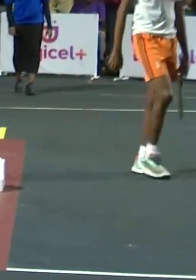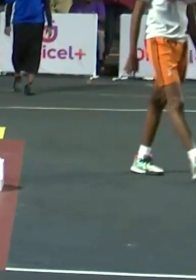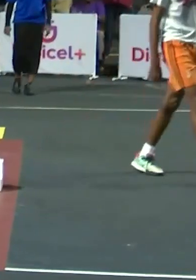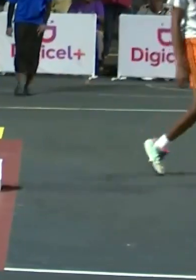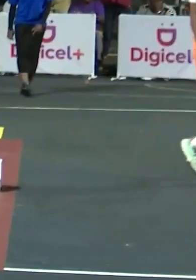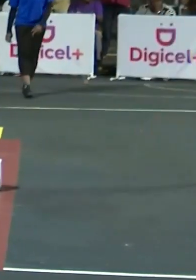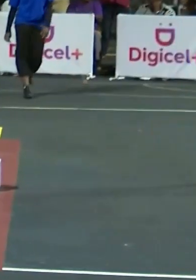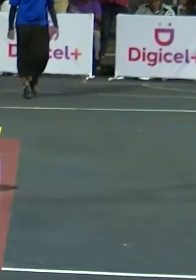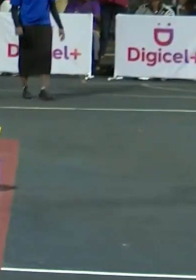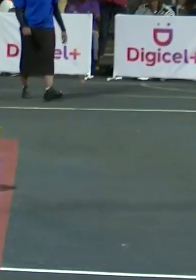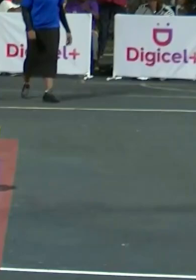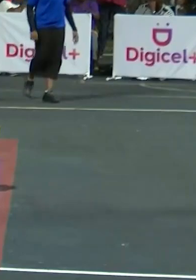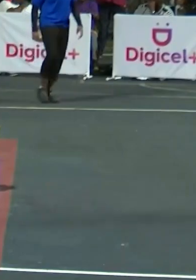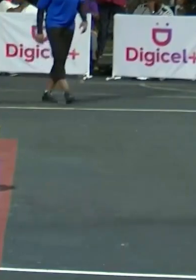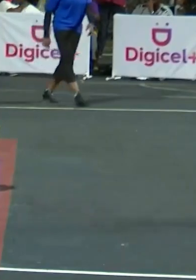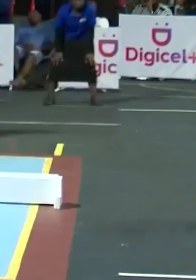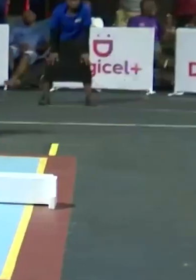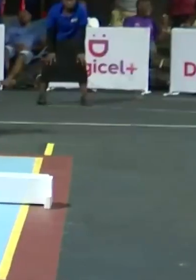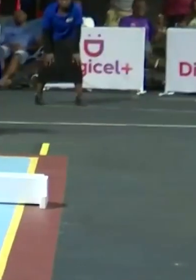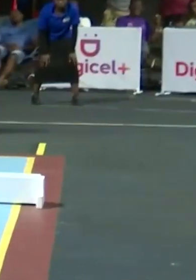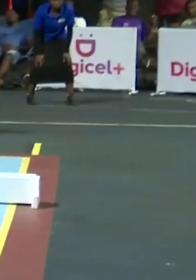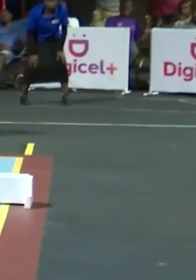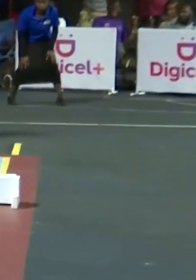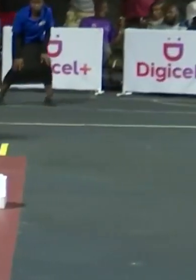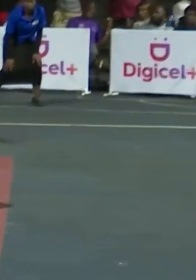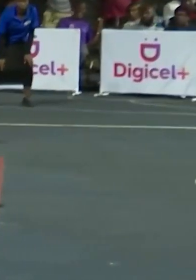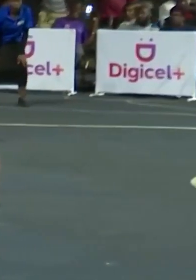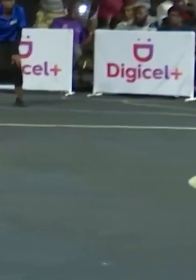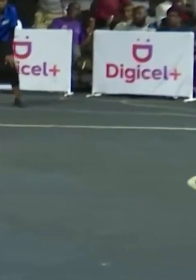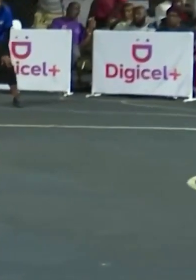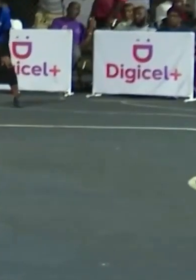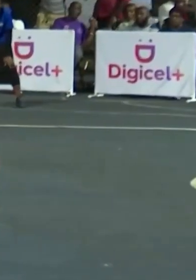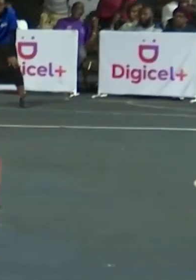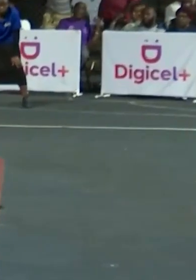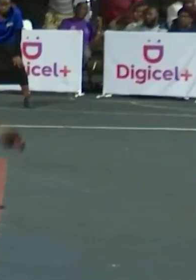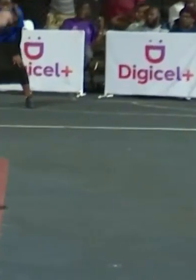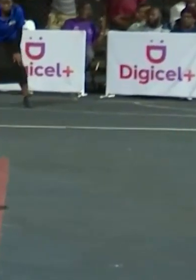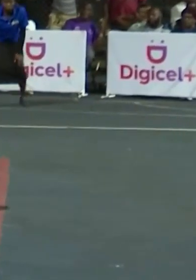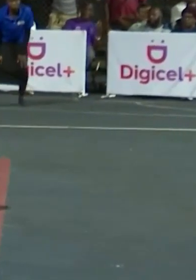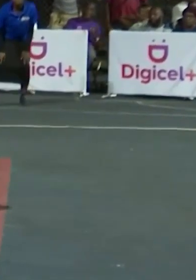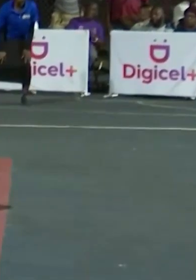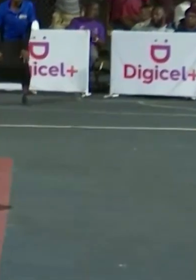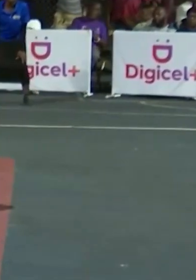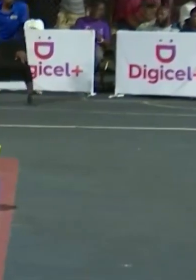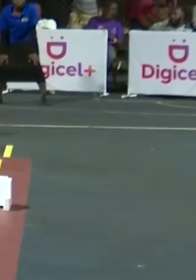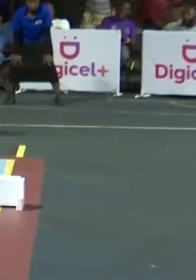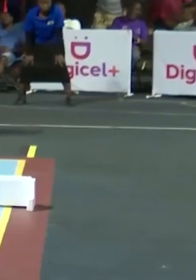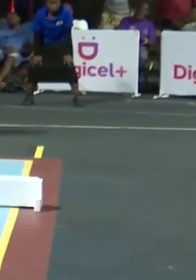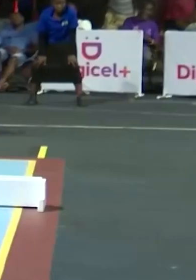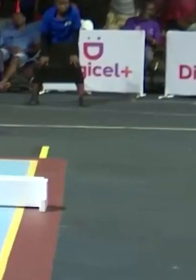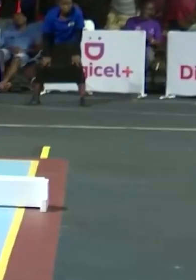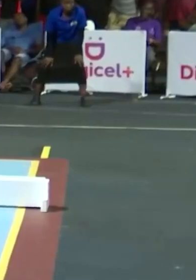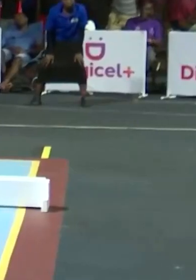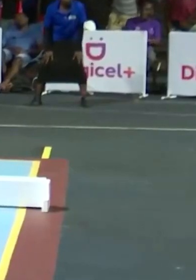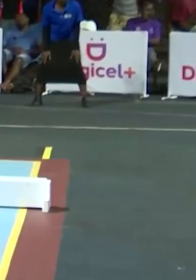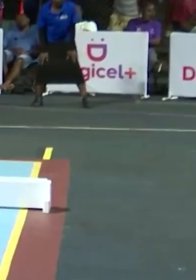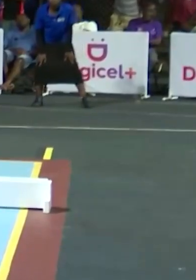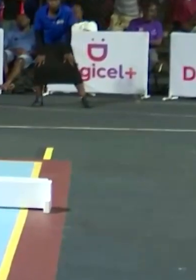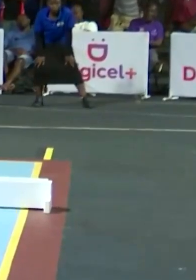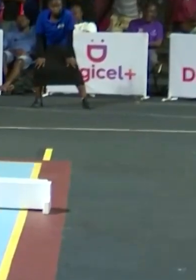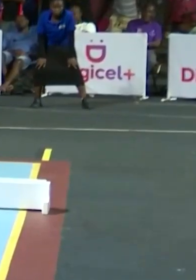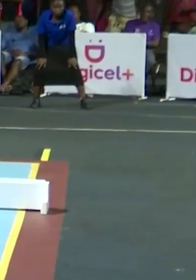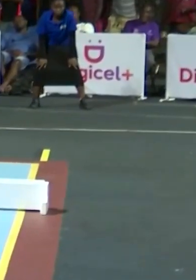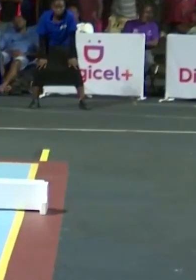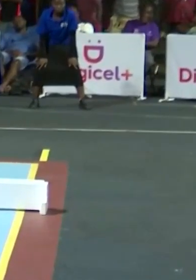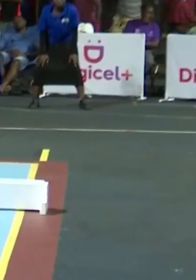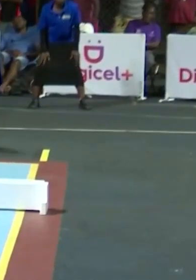at 21-10. And the night's final match was a battle of the young titans. Raheem Nurse facing the screen and Ezekiel Ward. They were